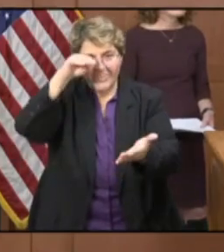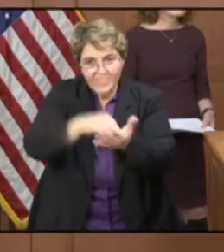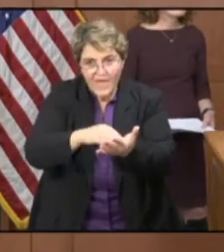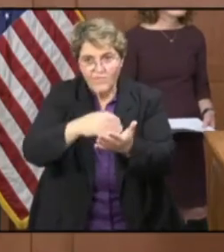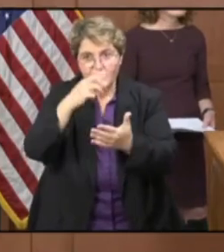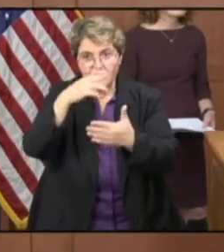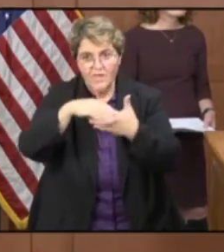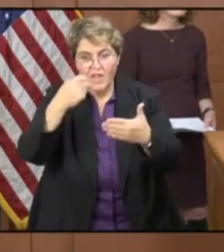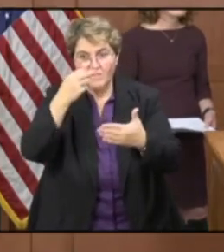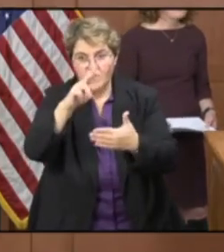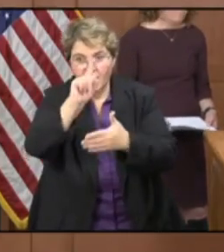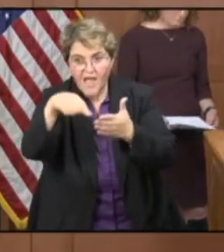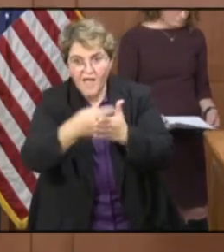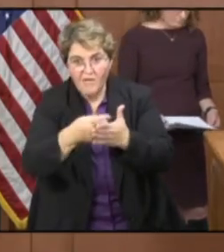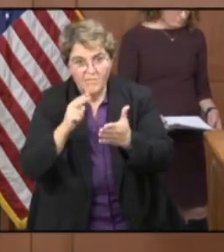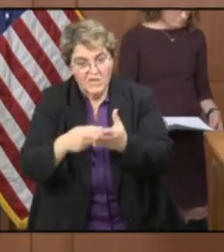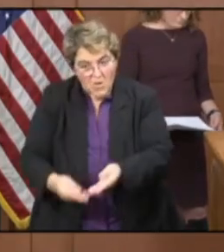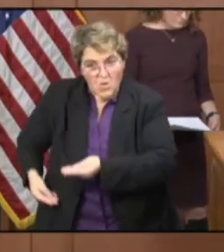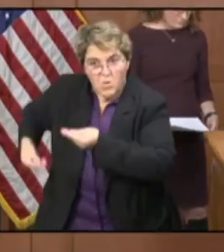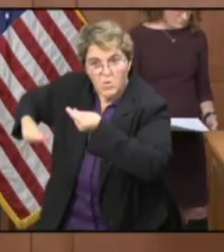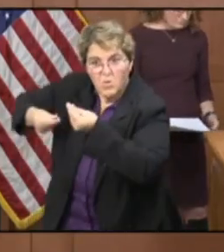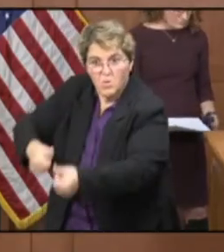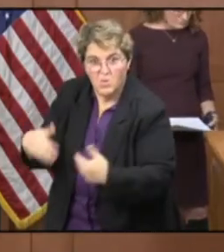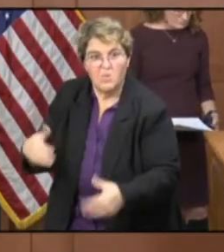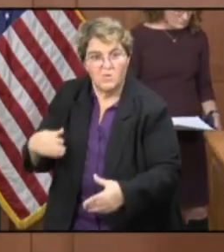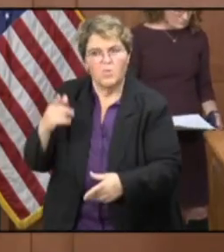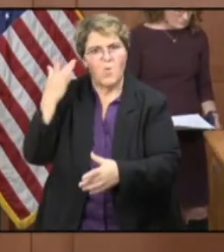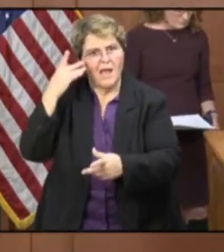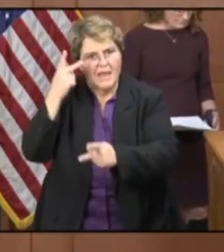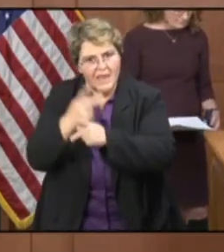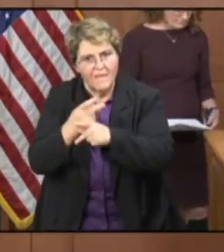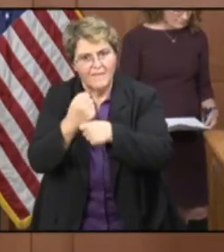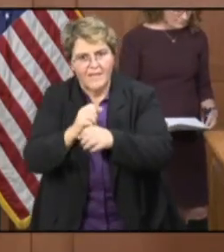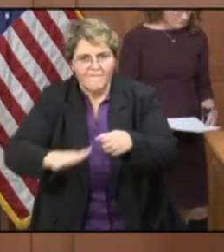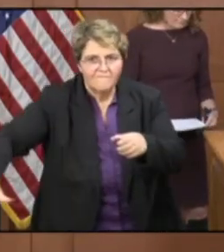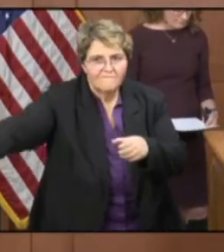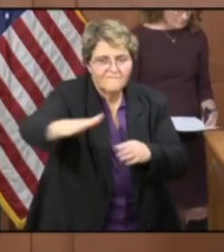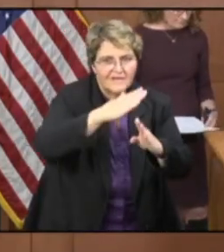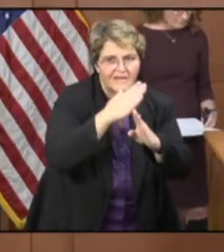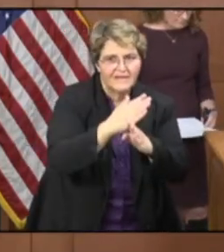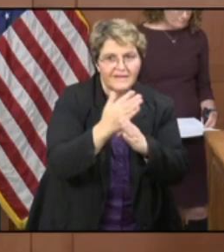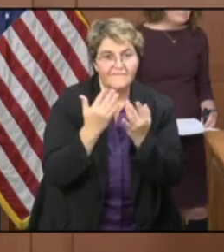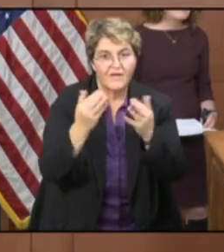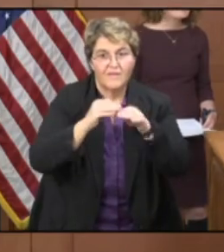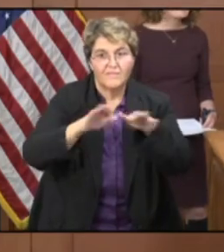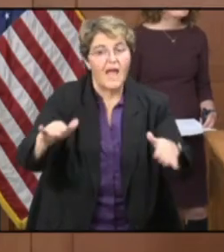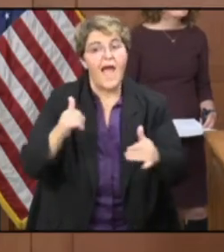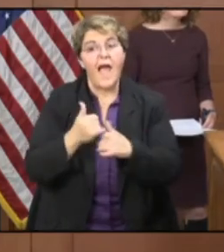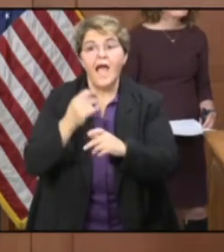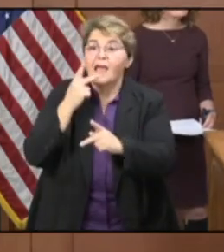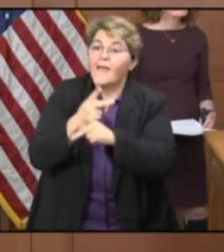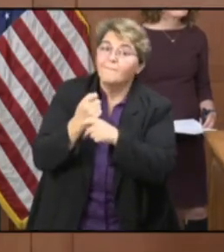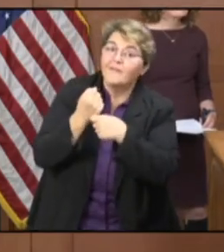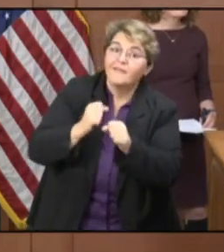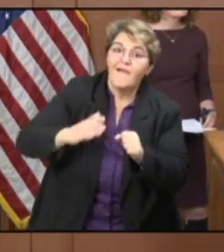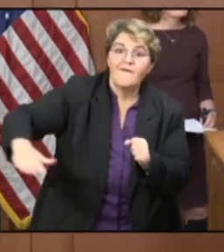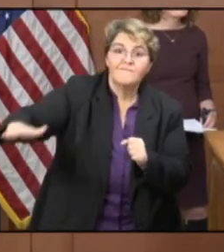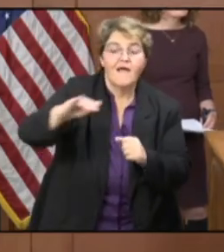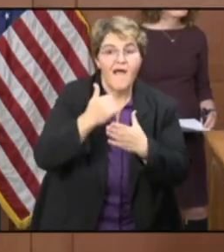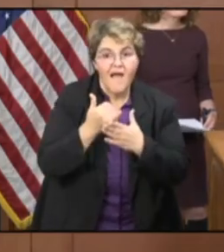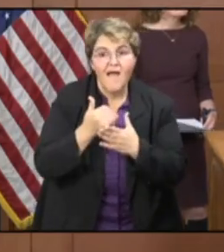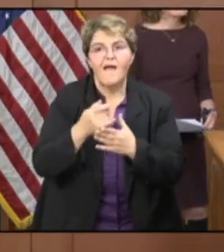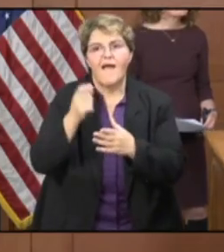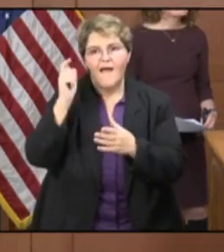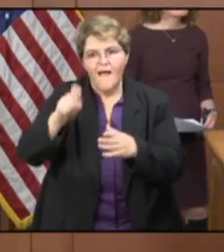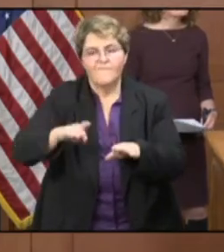do everything to keep you safe. What can you do to keep yourself safe and your neighbors safe? No open flames.